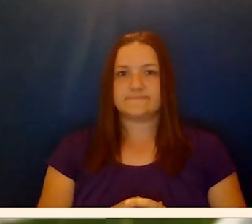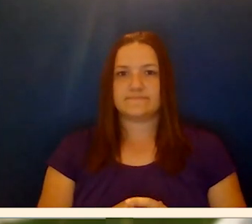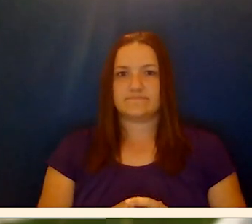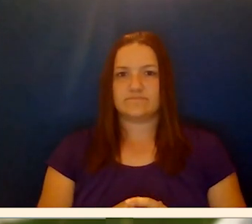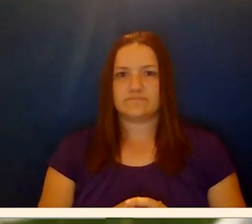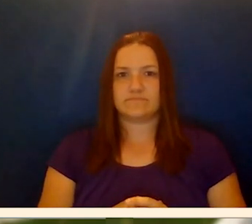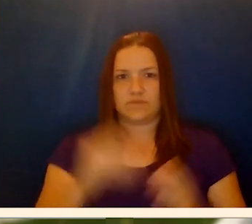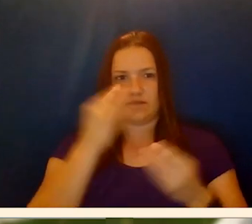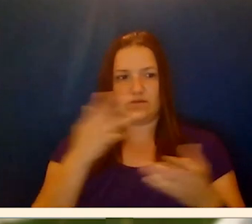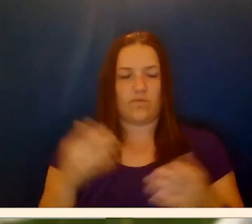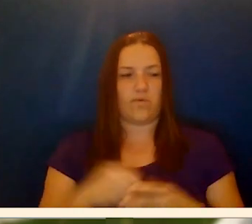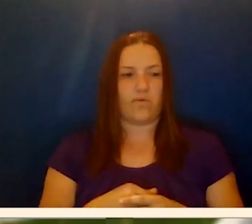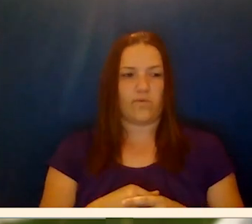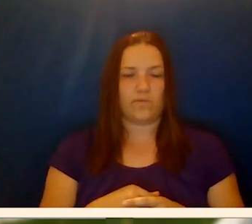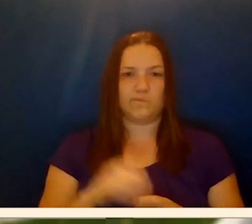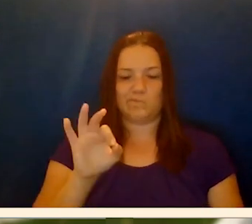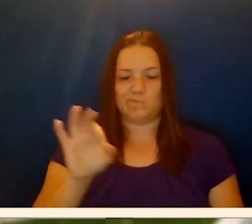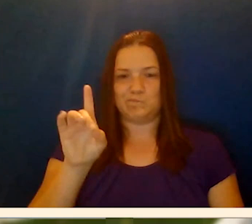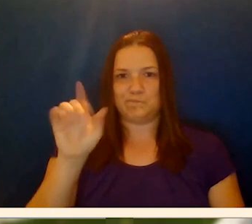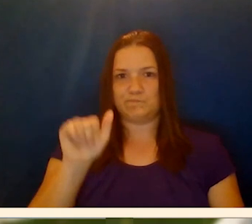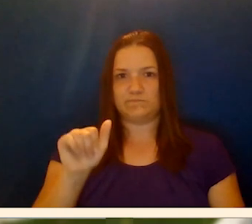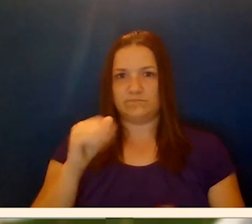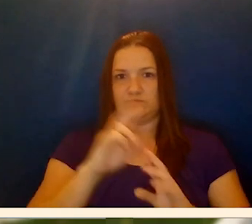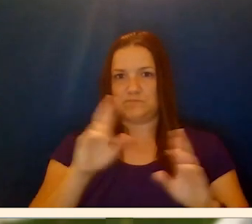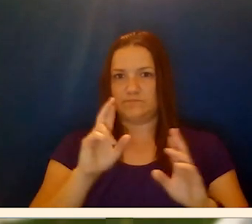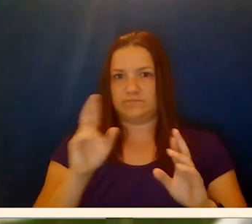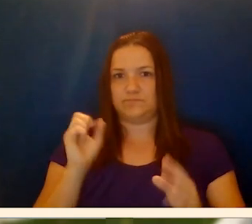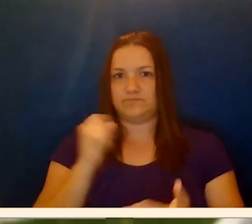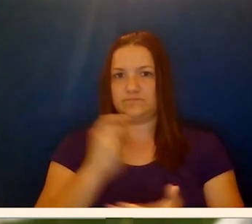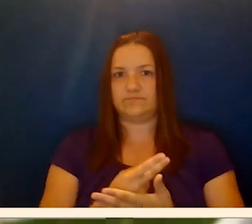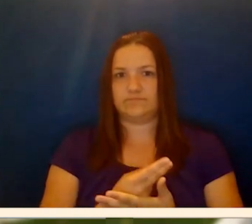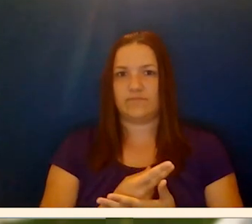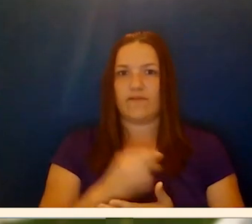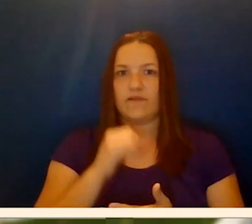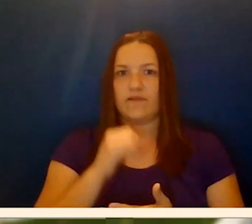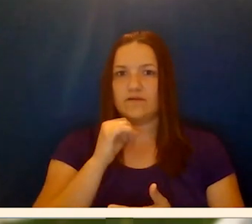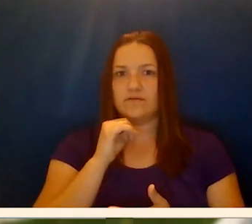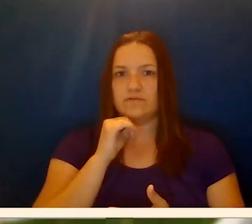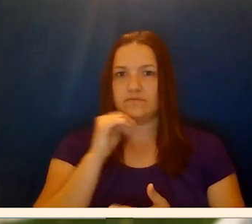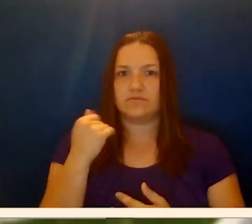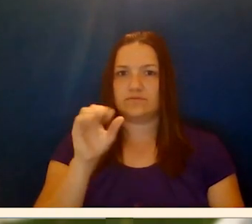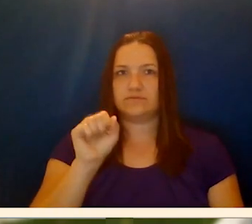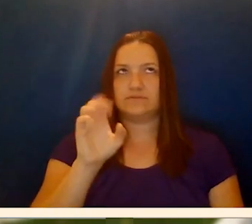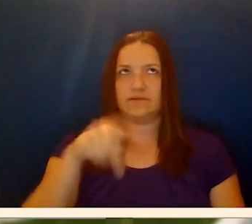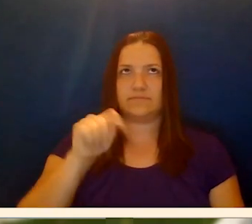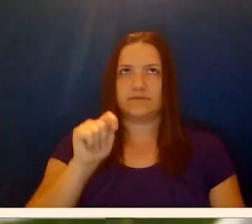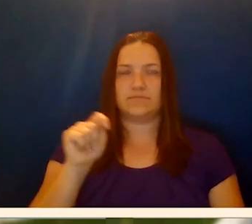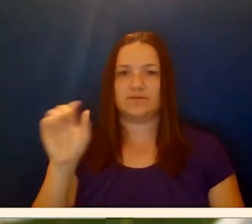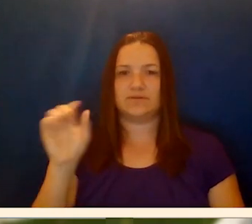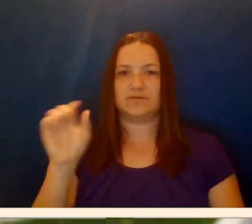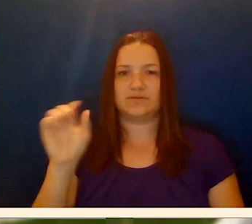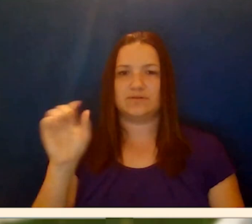is about ready to issue this, that it wasn't until like September 10th or 15th that this third dose was